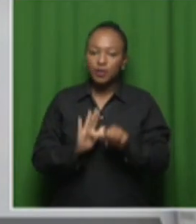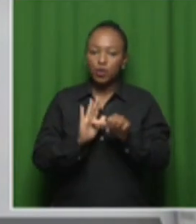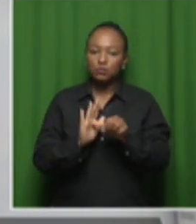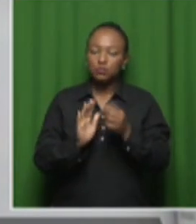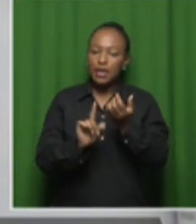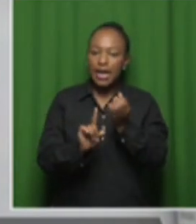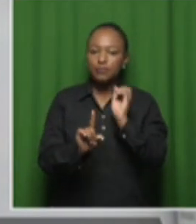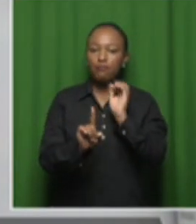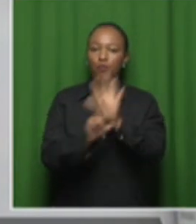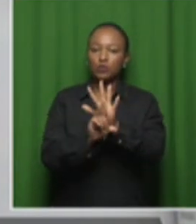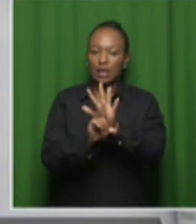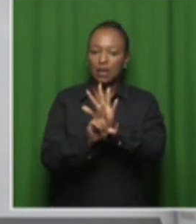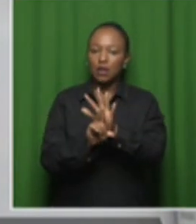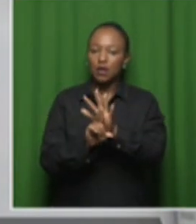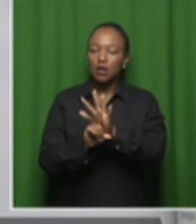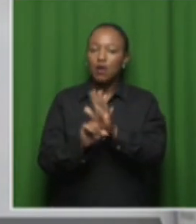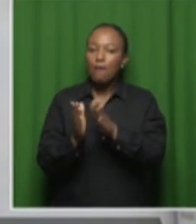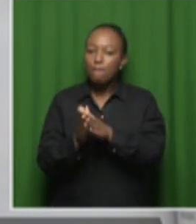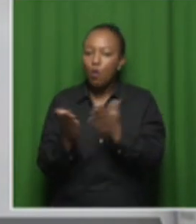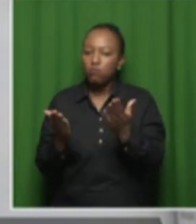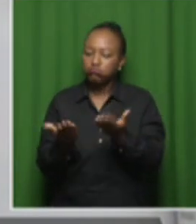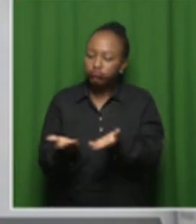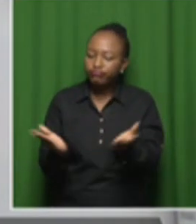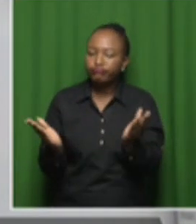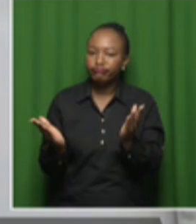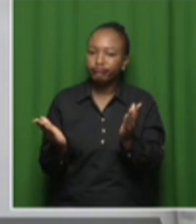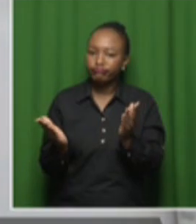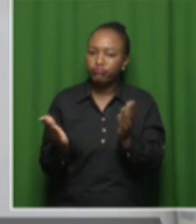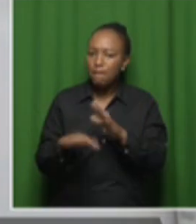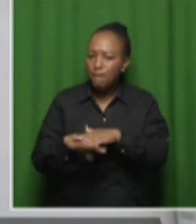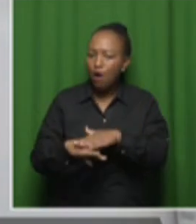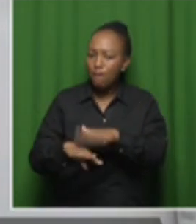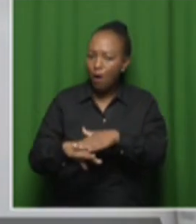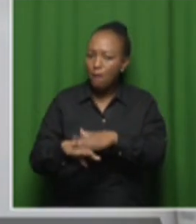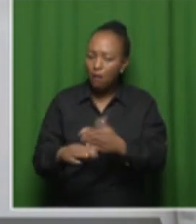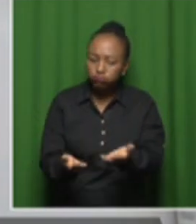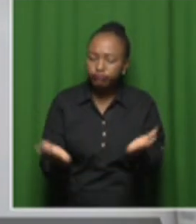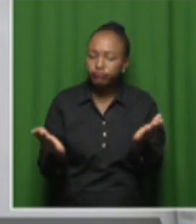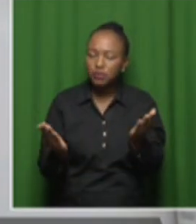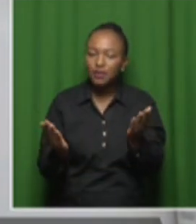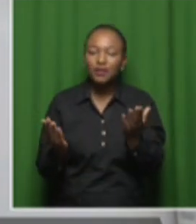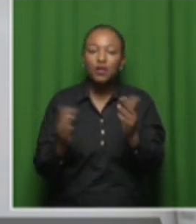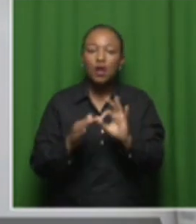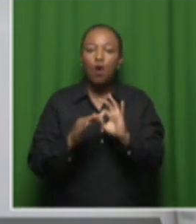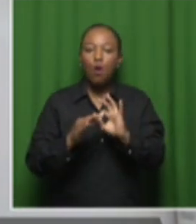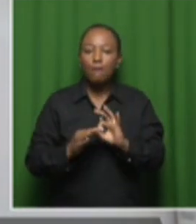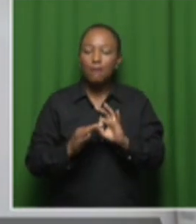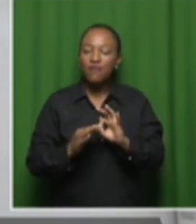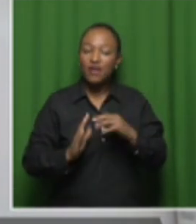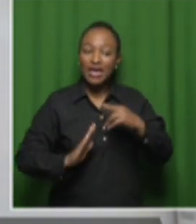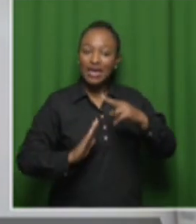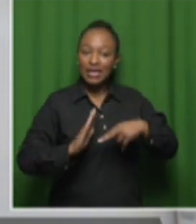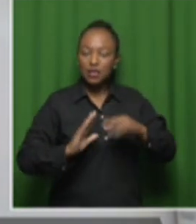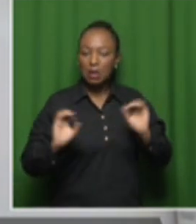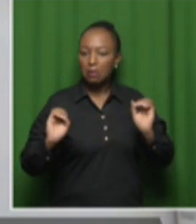and incentivizing. If reading is not done at home, it